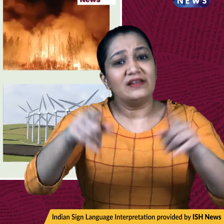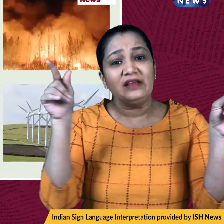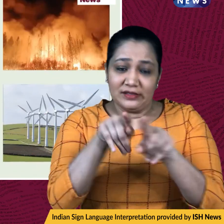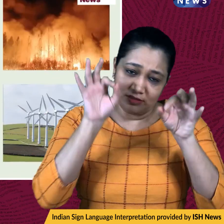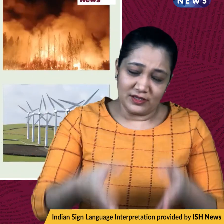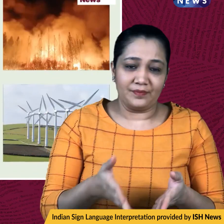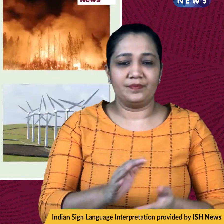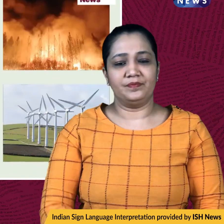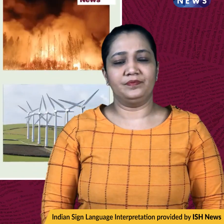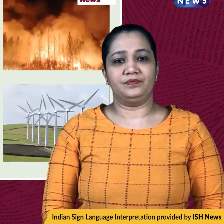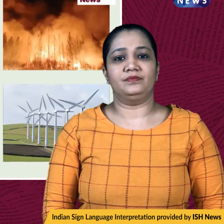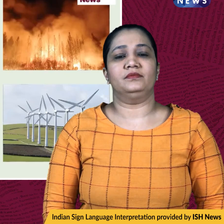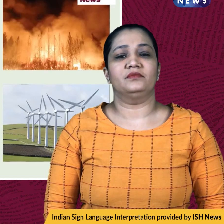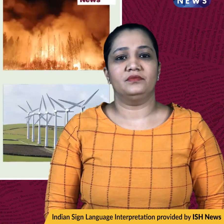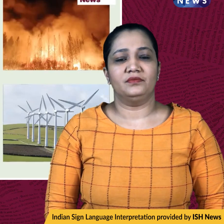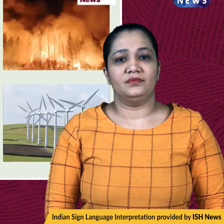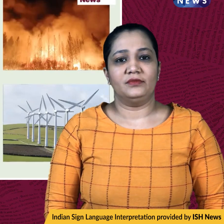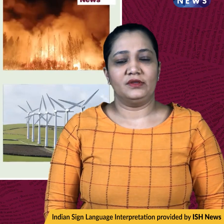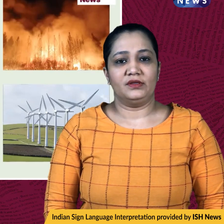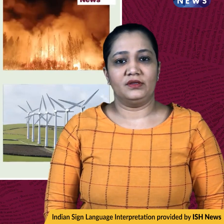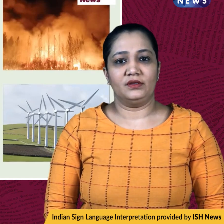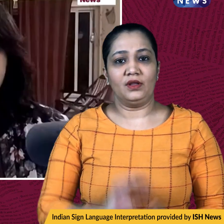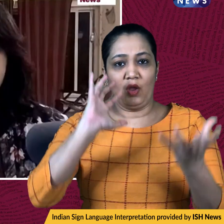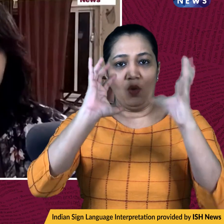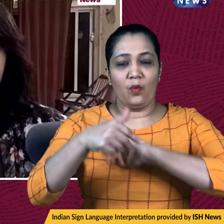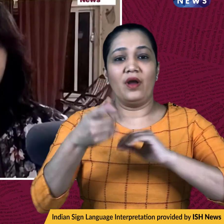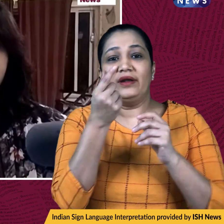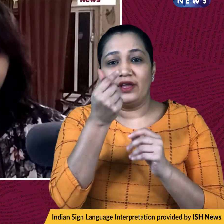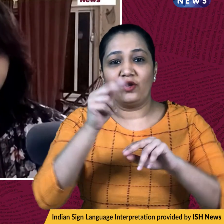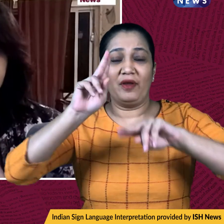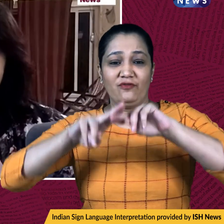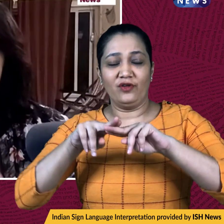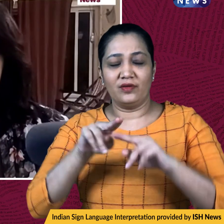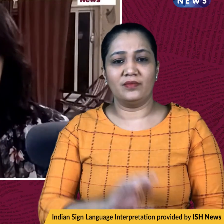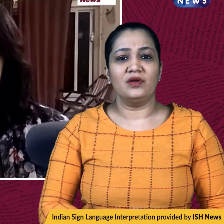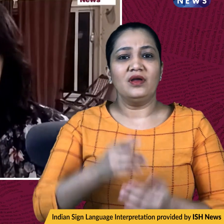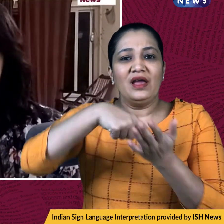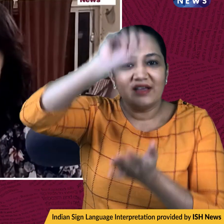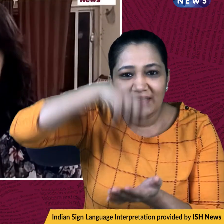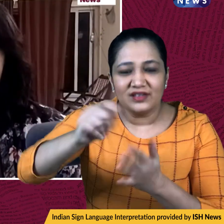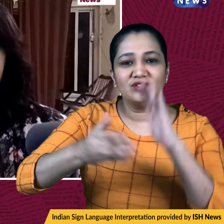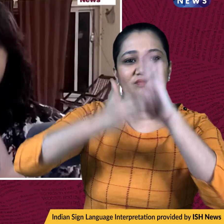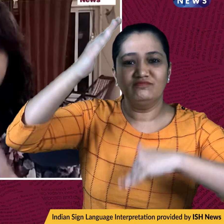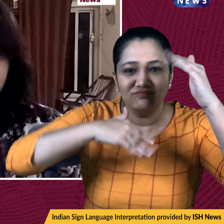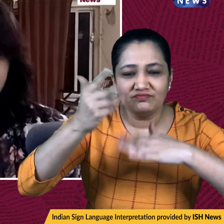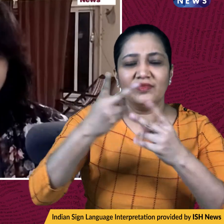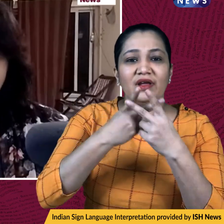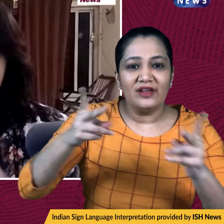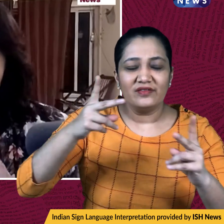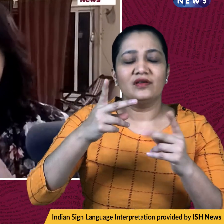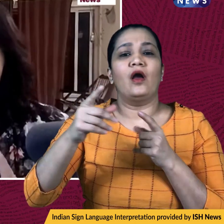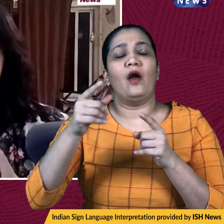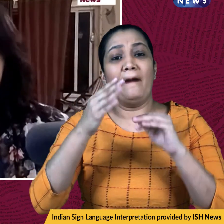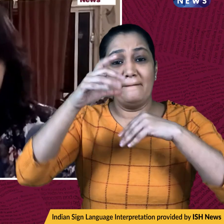single day. This is your news for the day. According to the World Economic Forum, construction and operation of